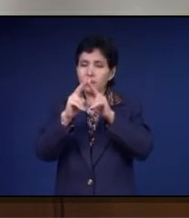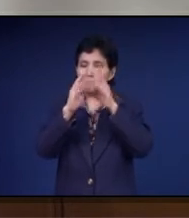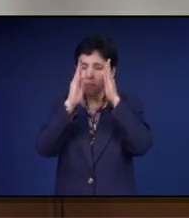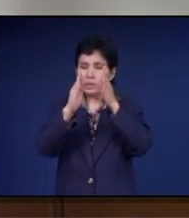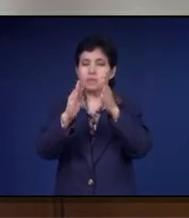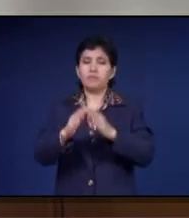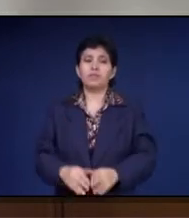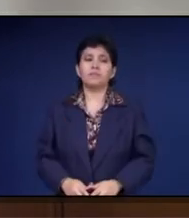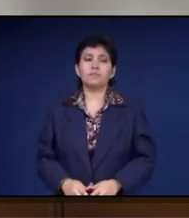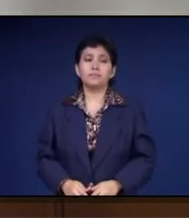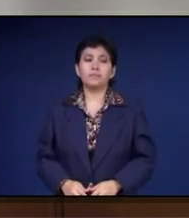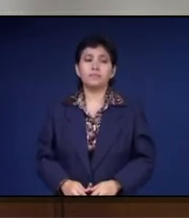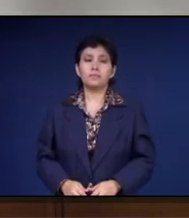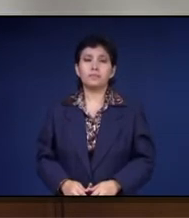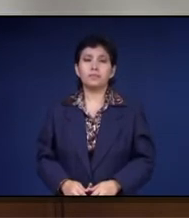it.